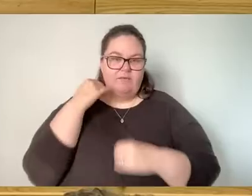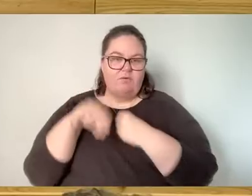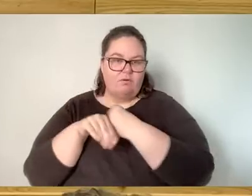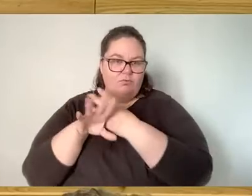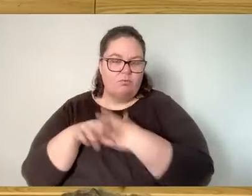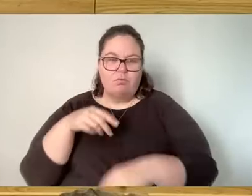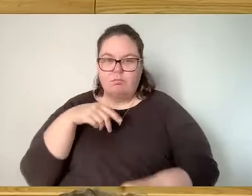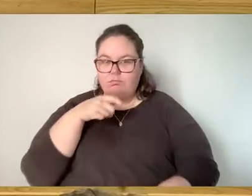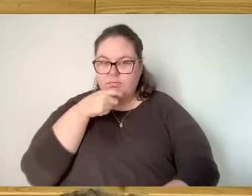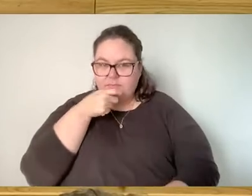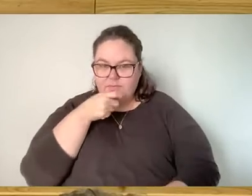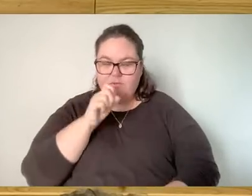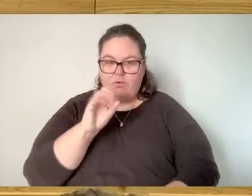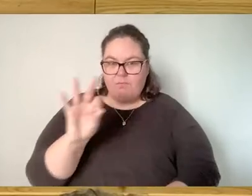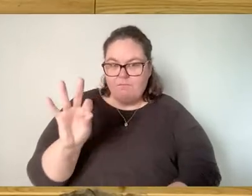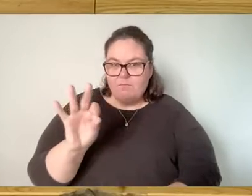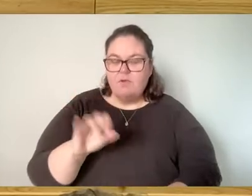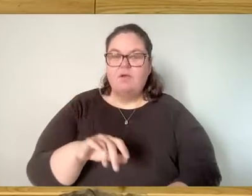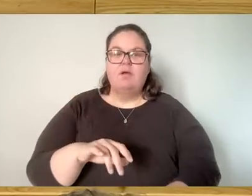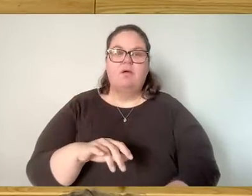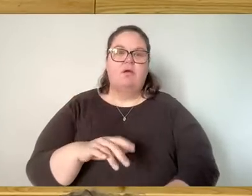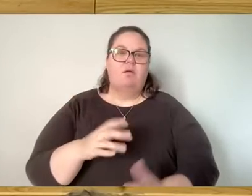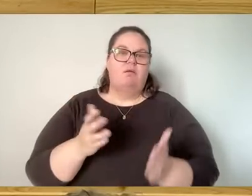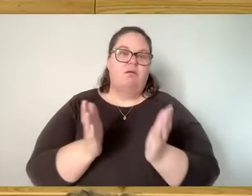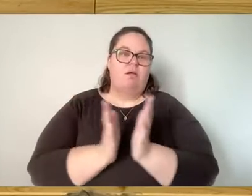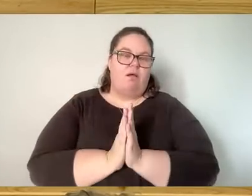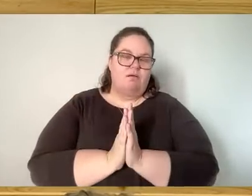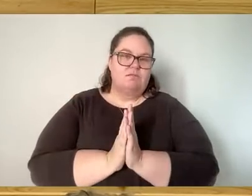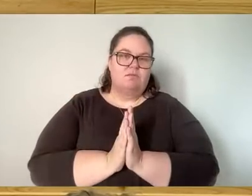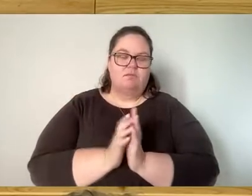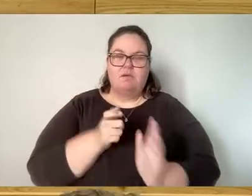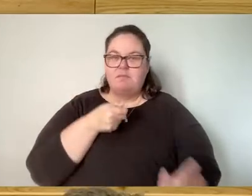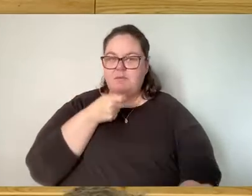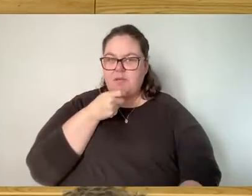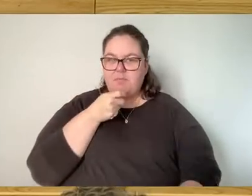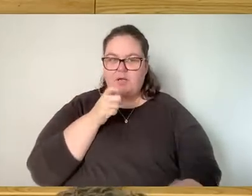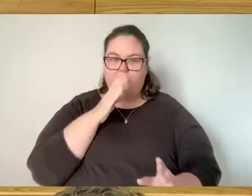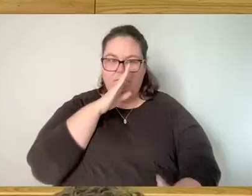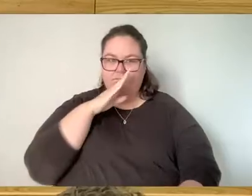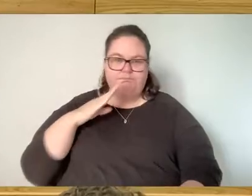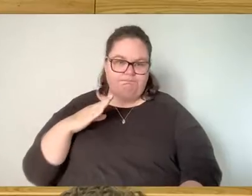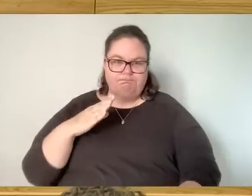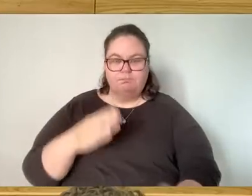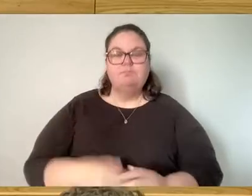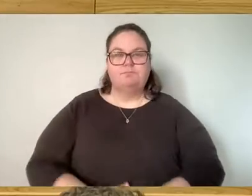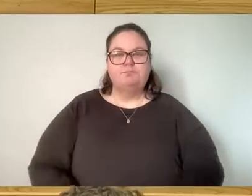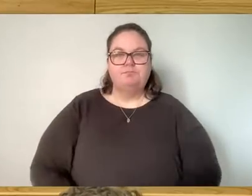to ask everyone to ensure their microphones are placed on mute.